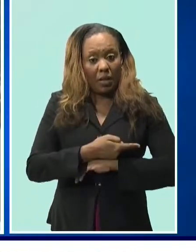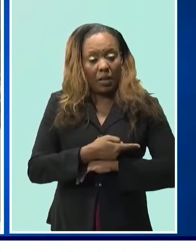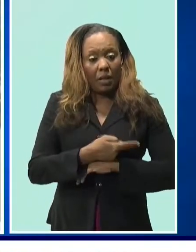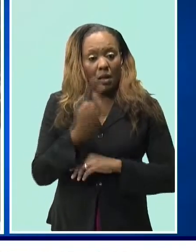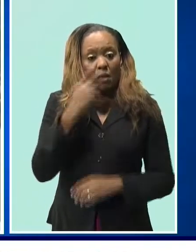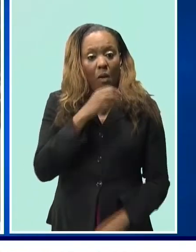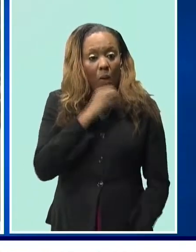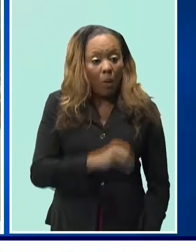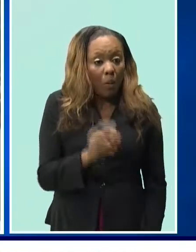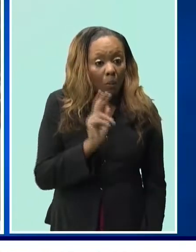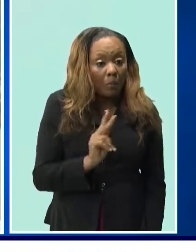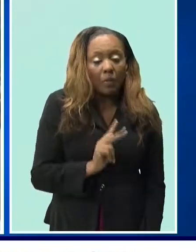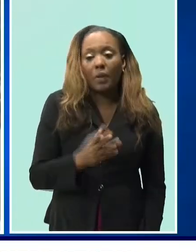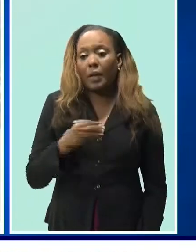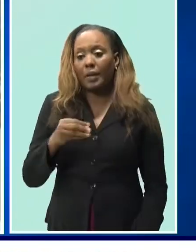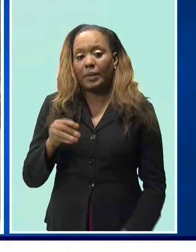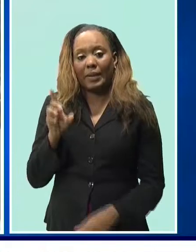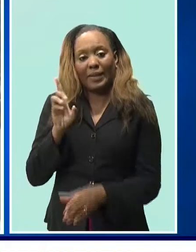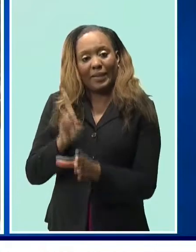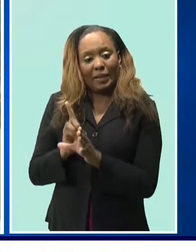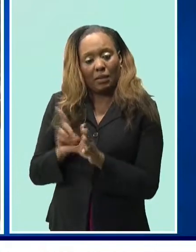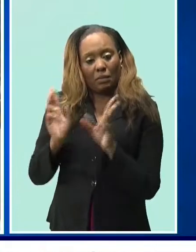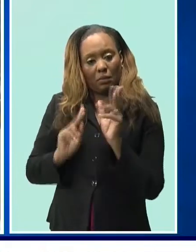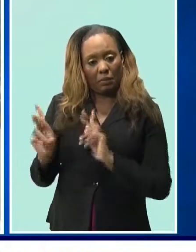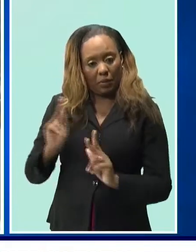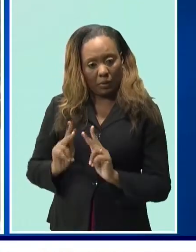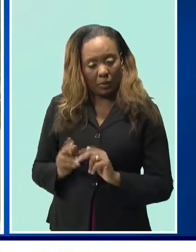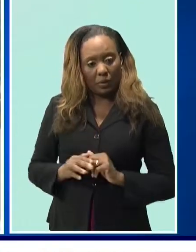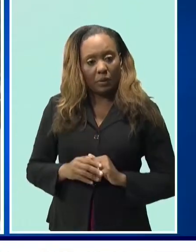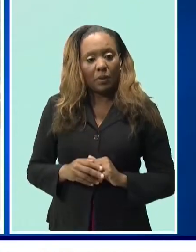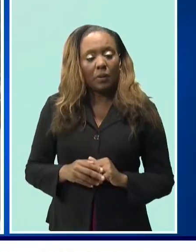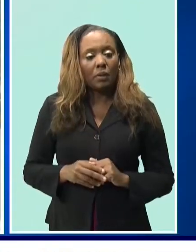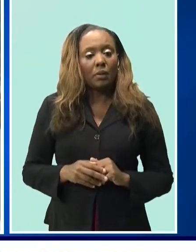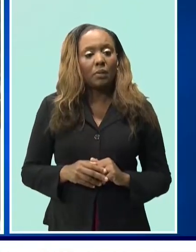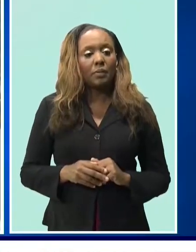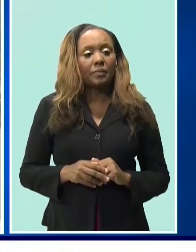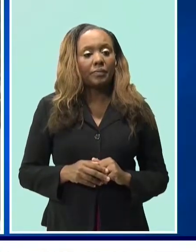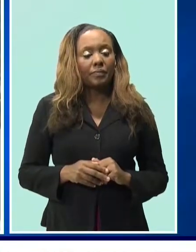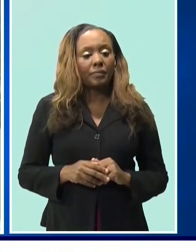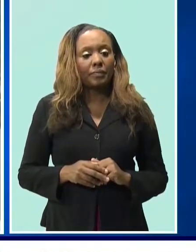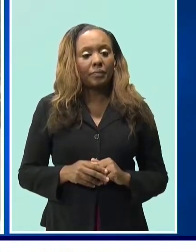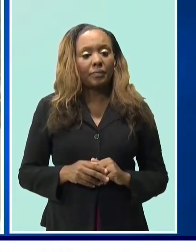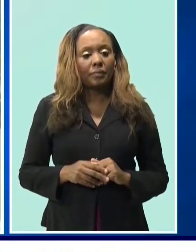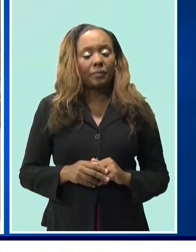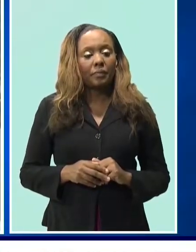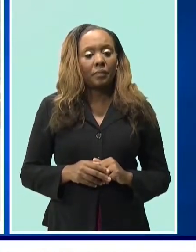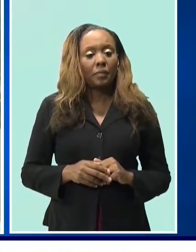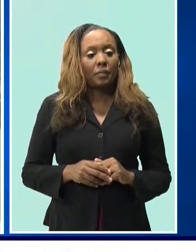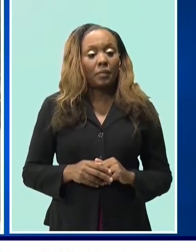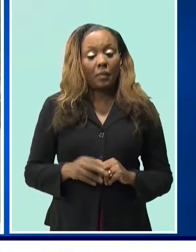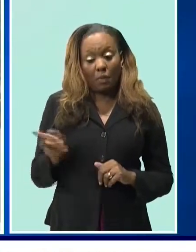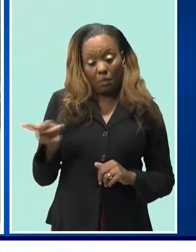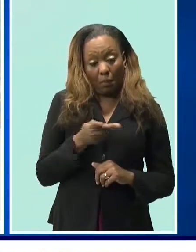and persons with disabilities. And we are asking persons who are elderly